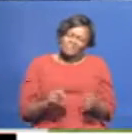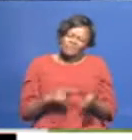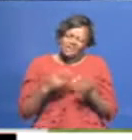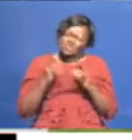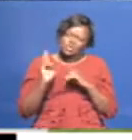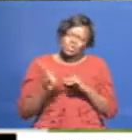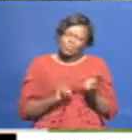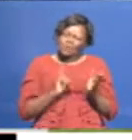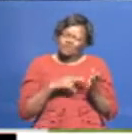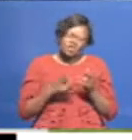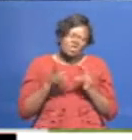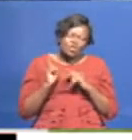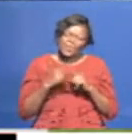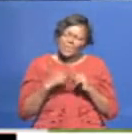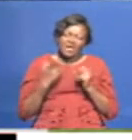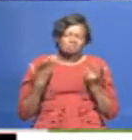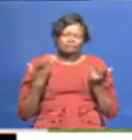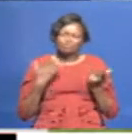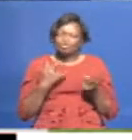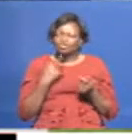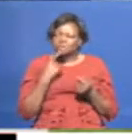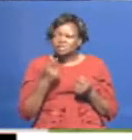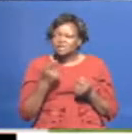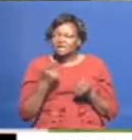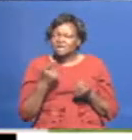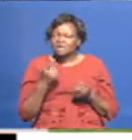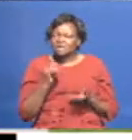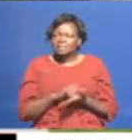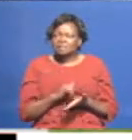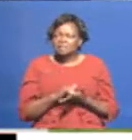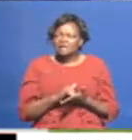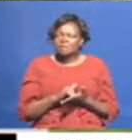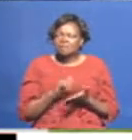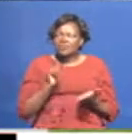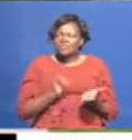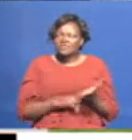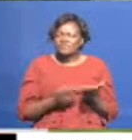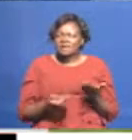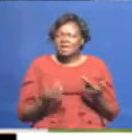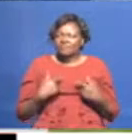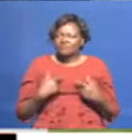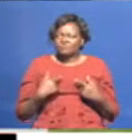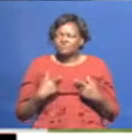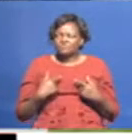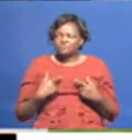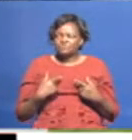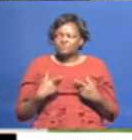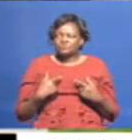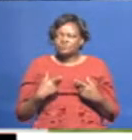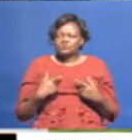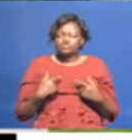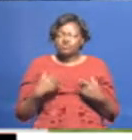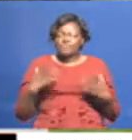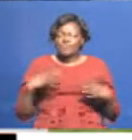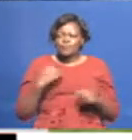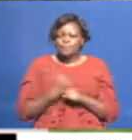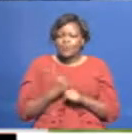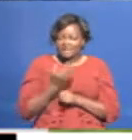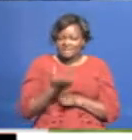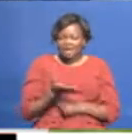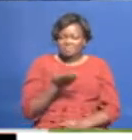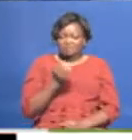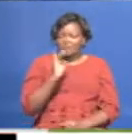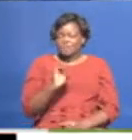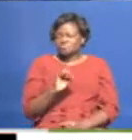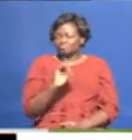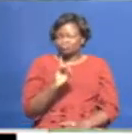not want to suppose that there is a failure of personnel on the part of the staff